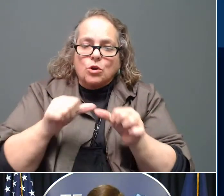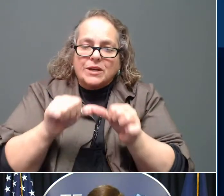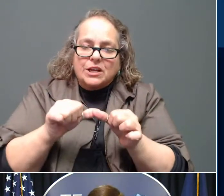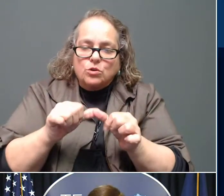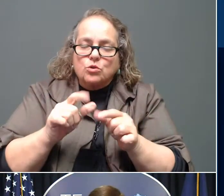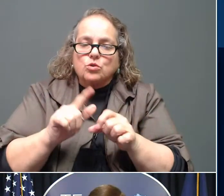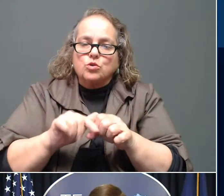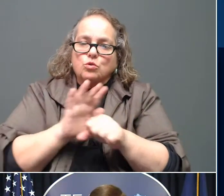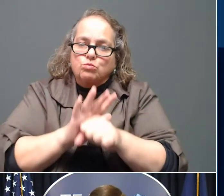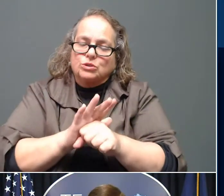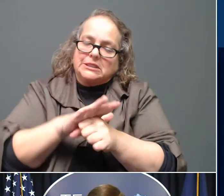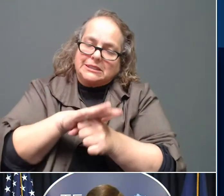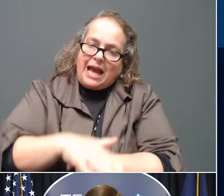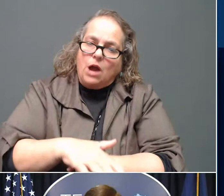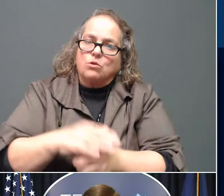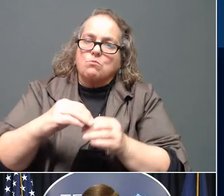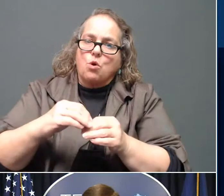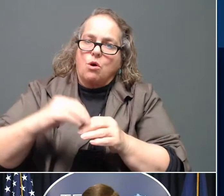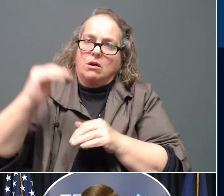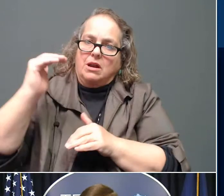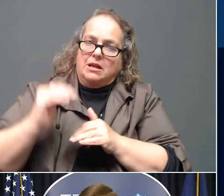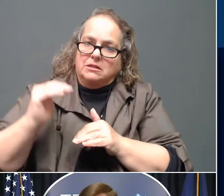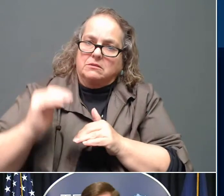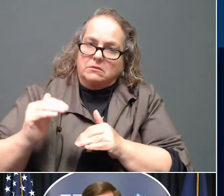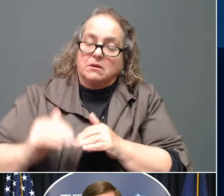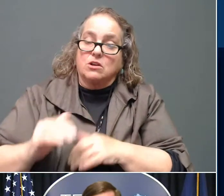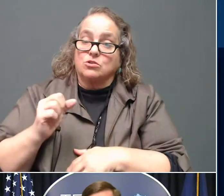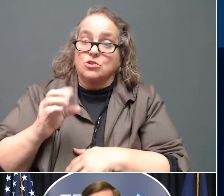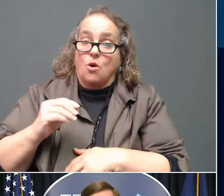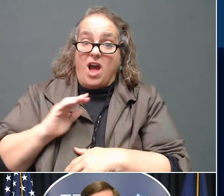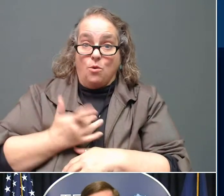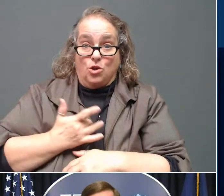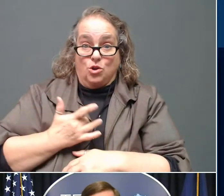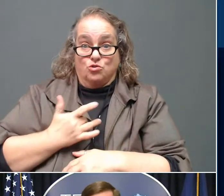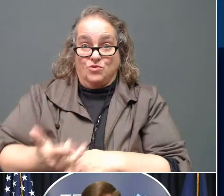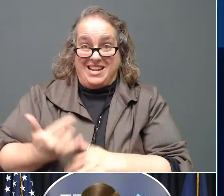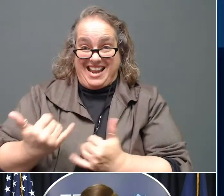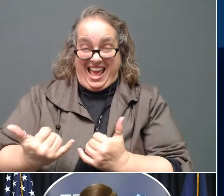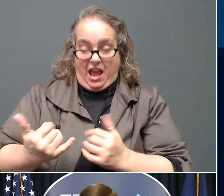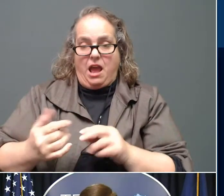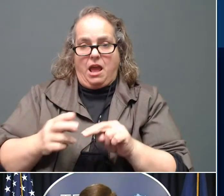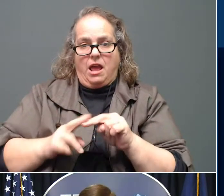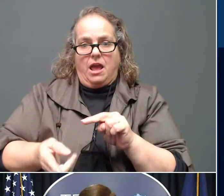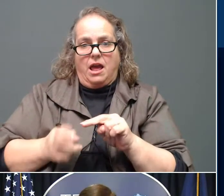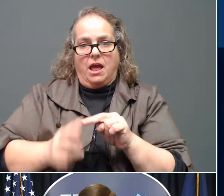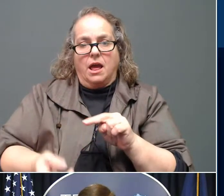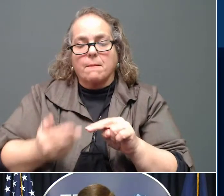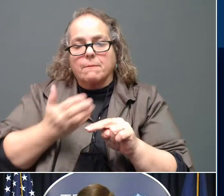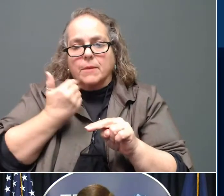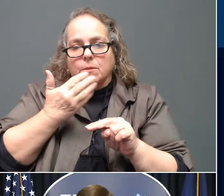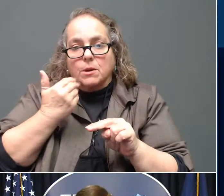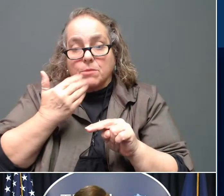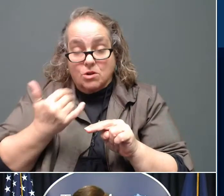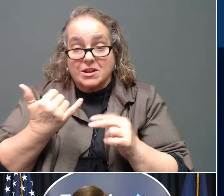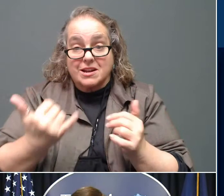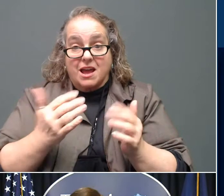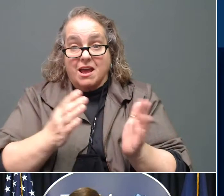down. So trends are moving in the right direction. And I tell you where that becomes even more important, in our